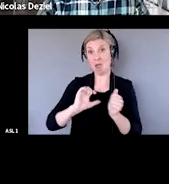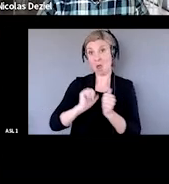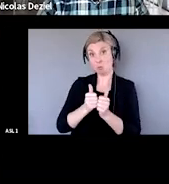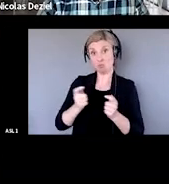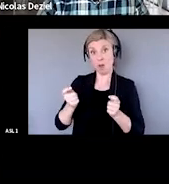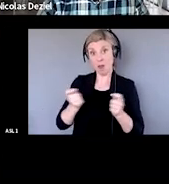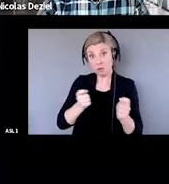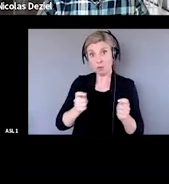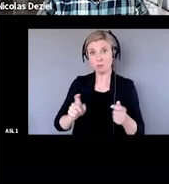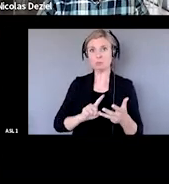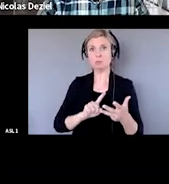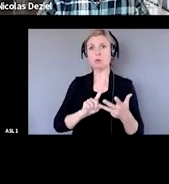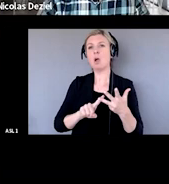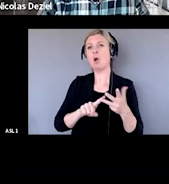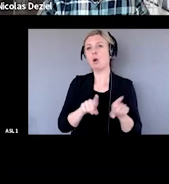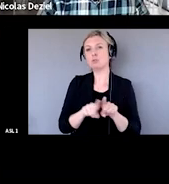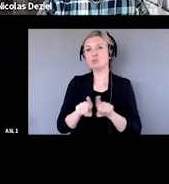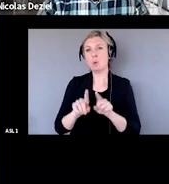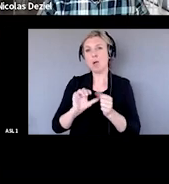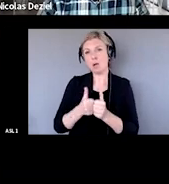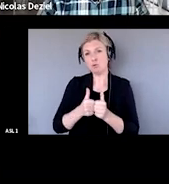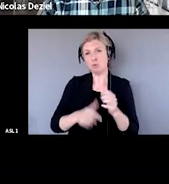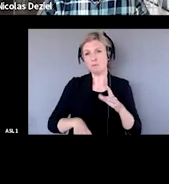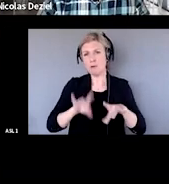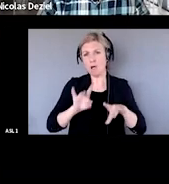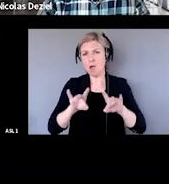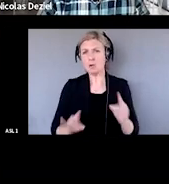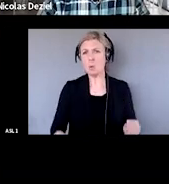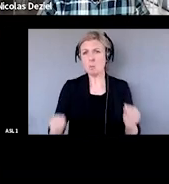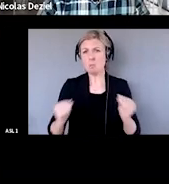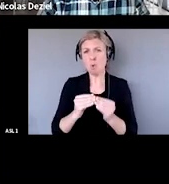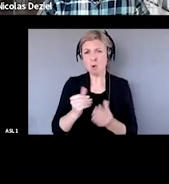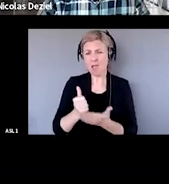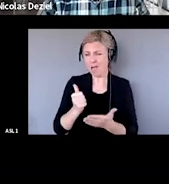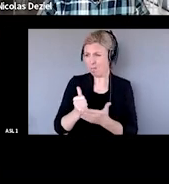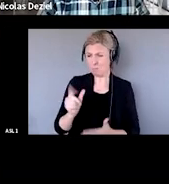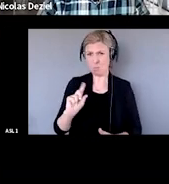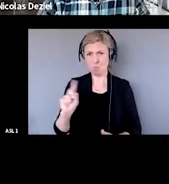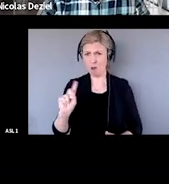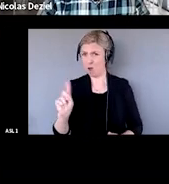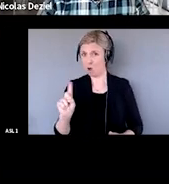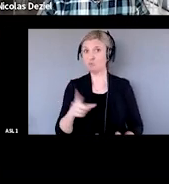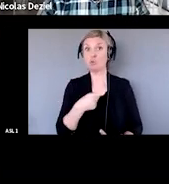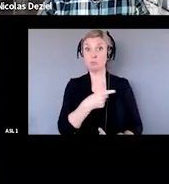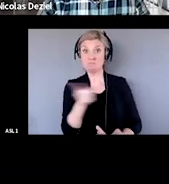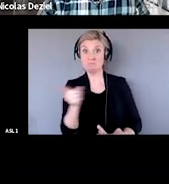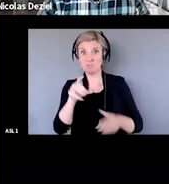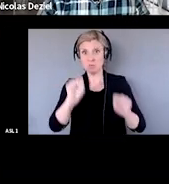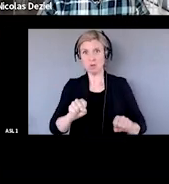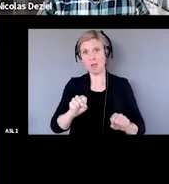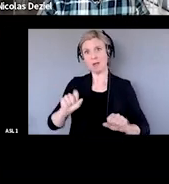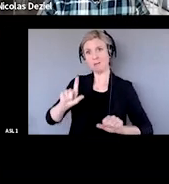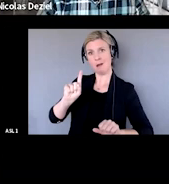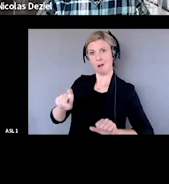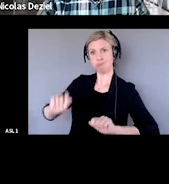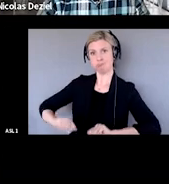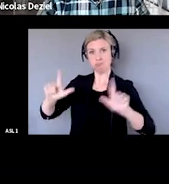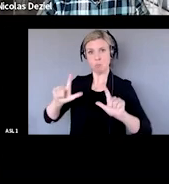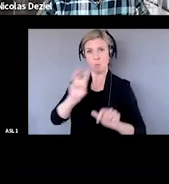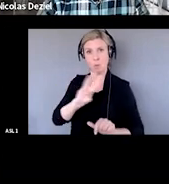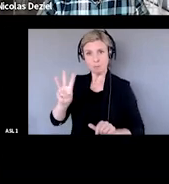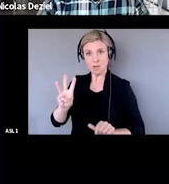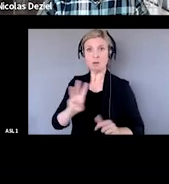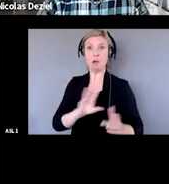find more help. And you can find more help either through our website, online, or in person.